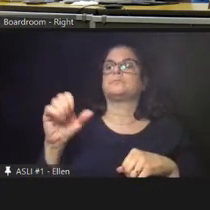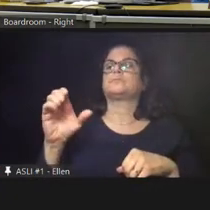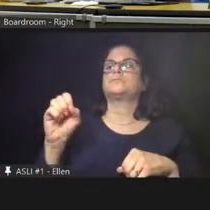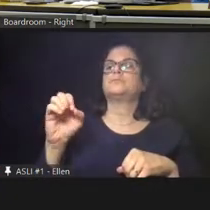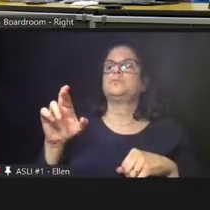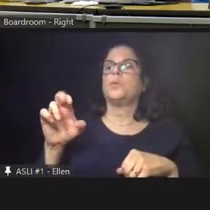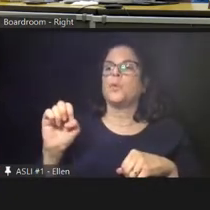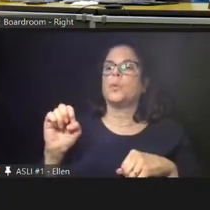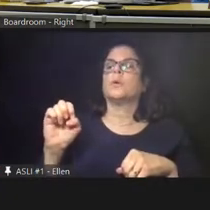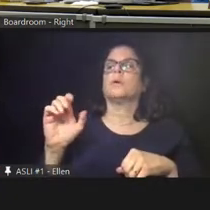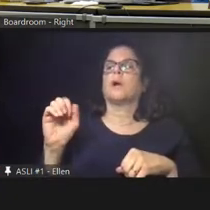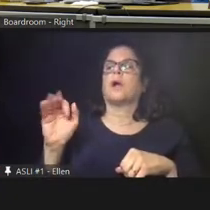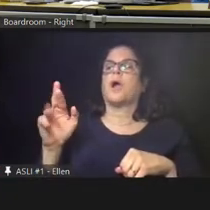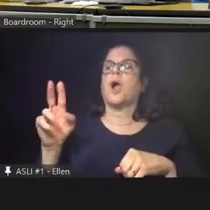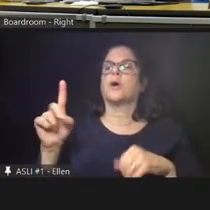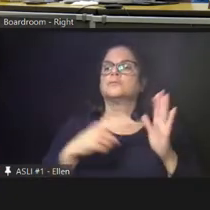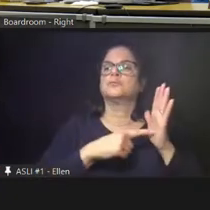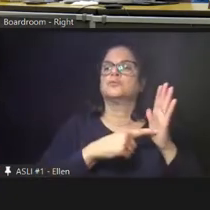information